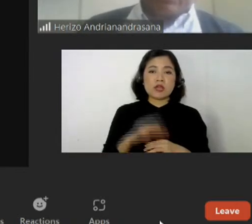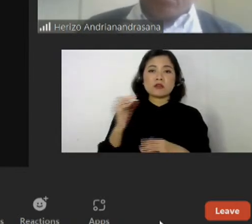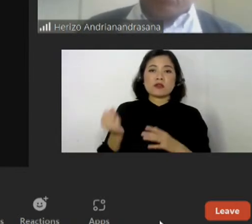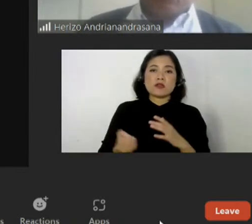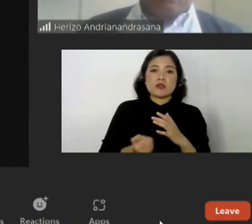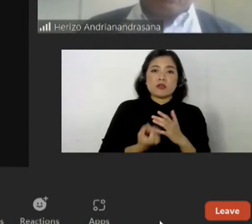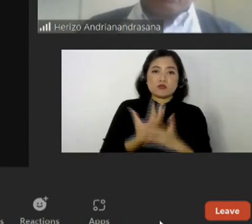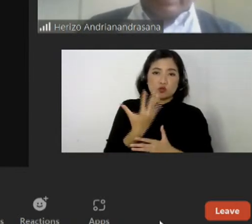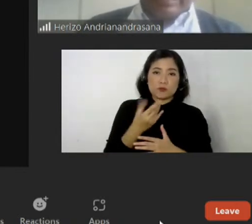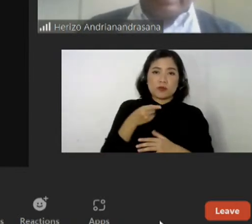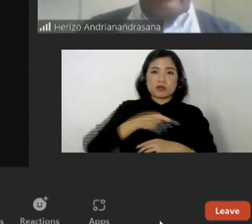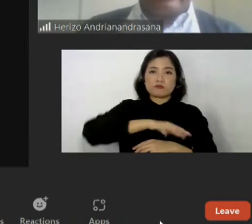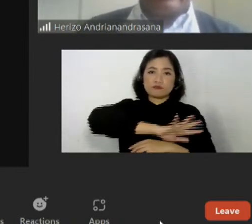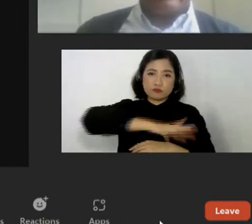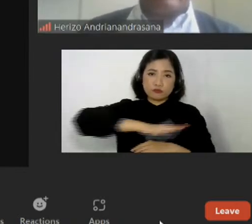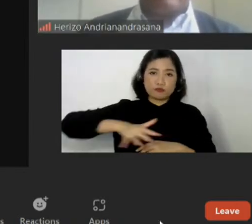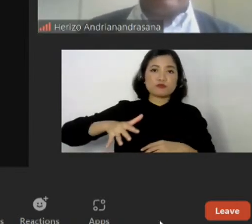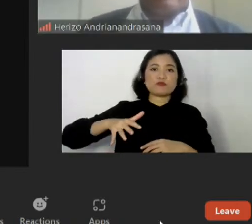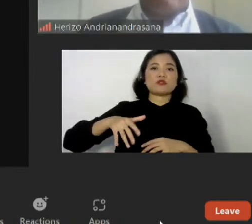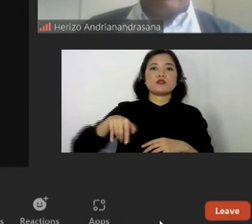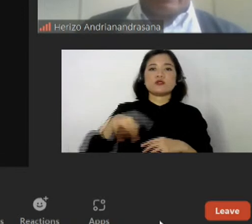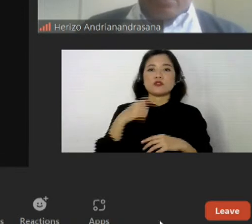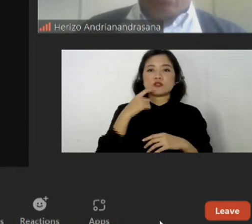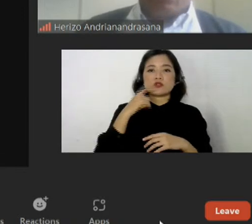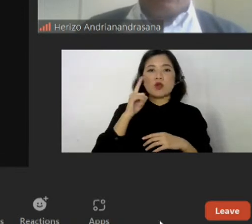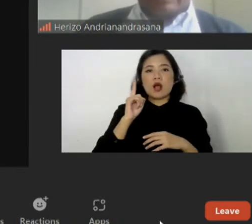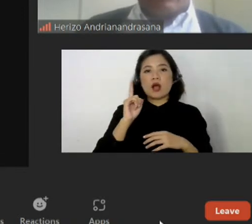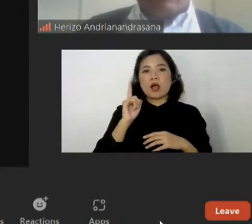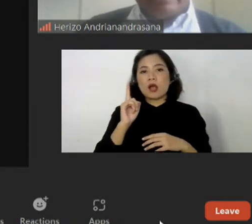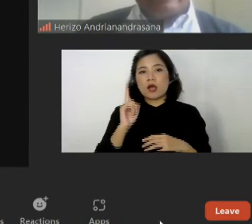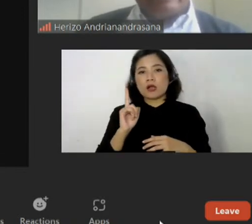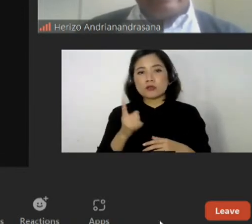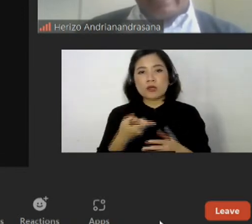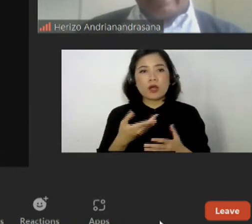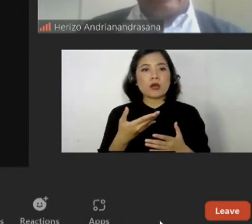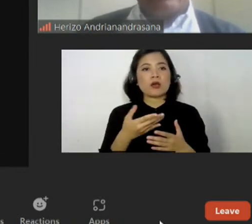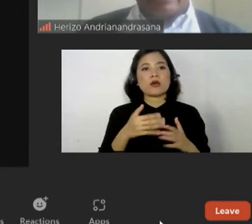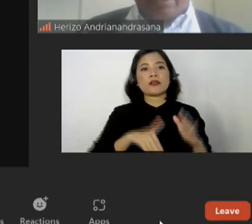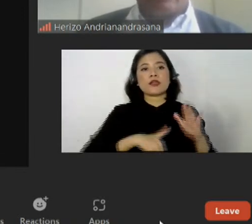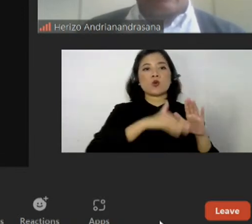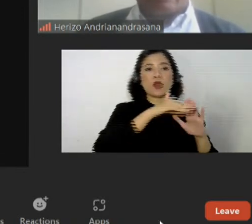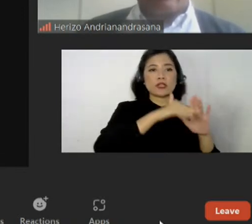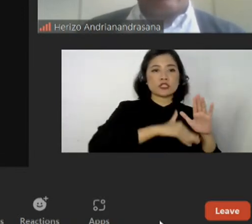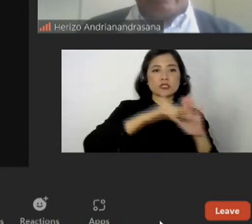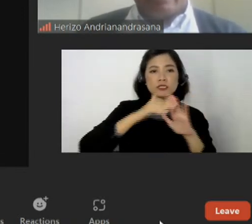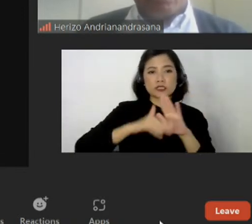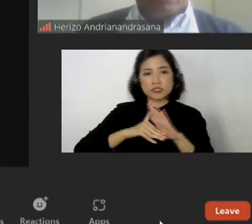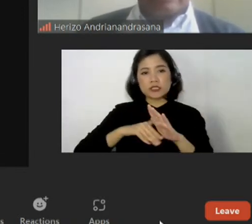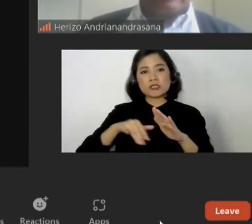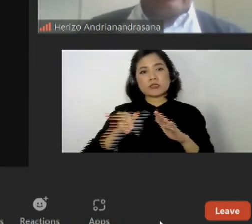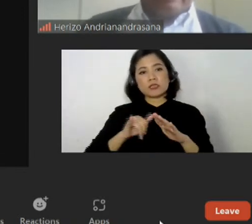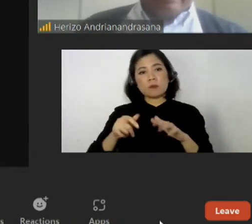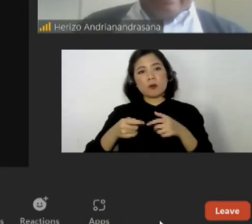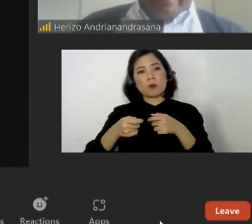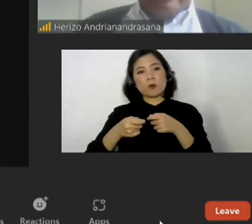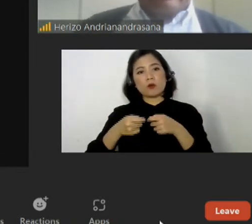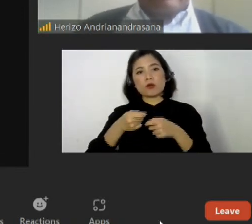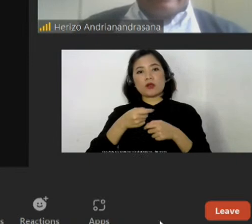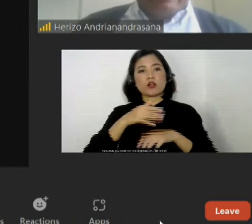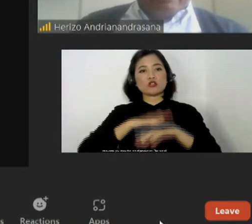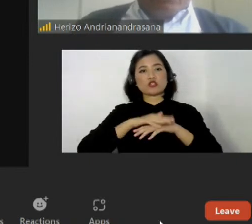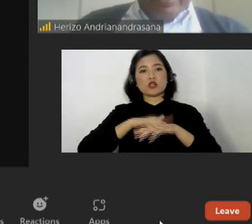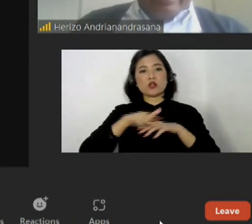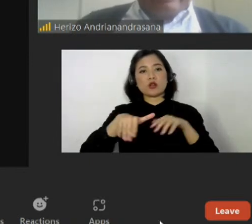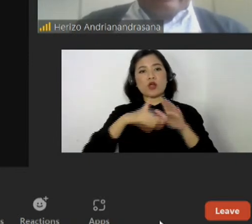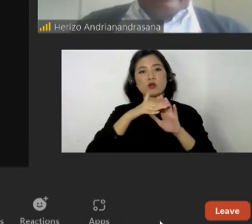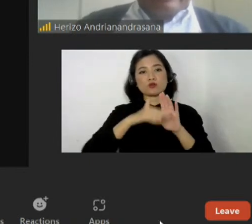resources, the role of production, the role of protection, the role of regulation, and the cultural roles. And